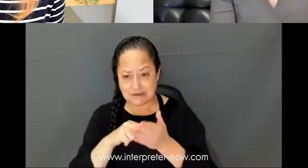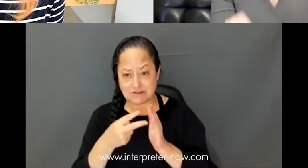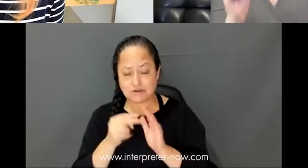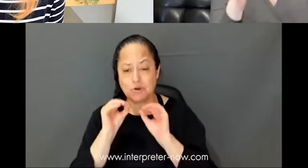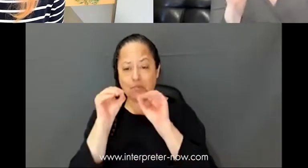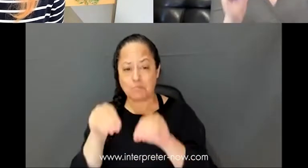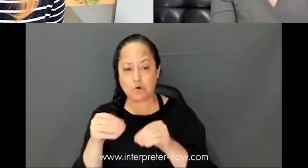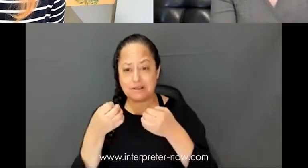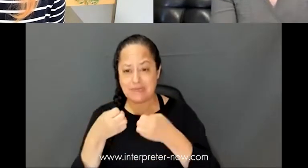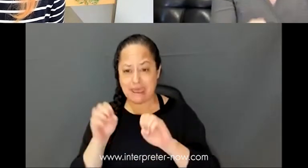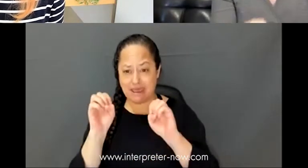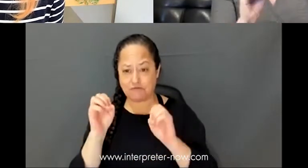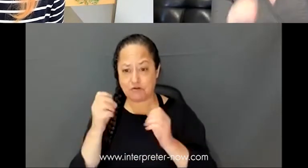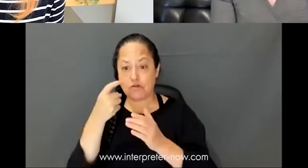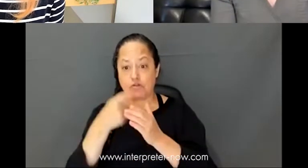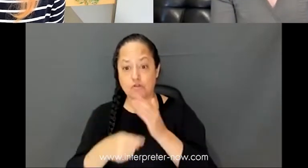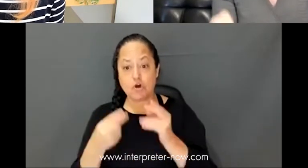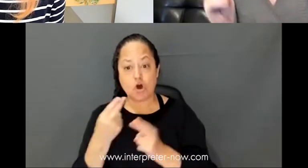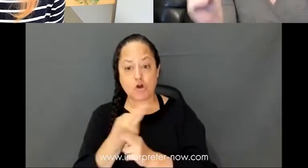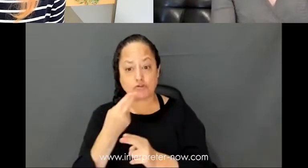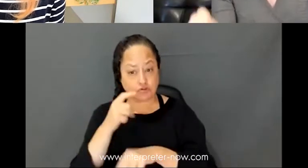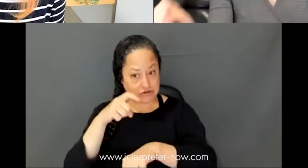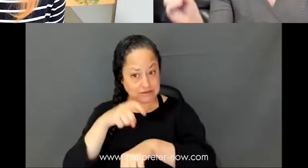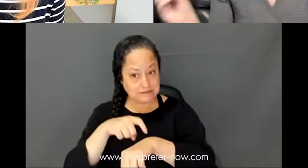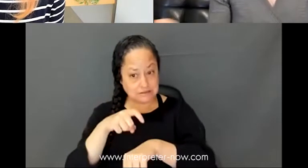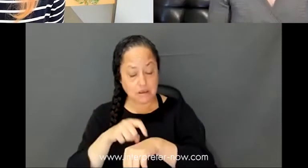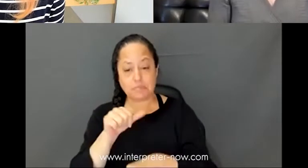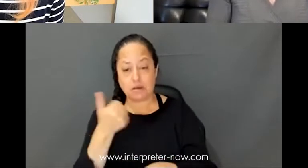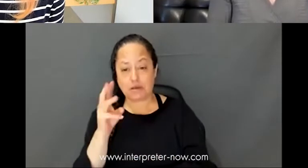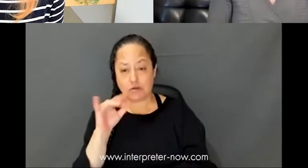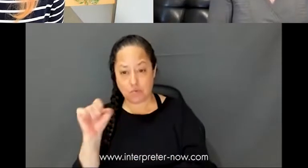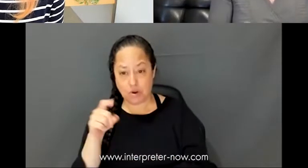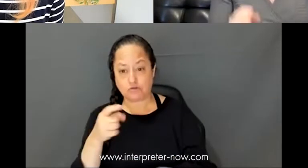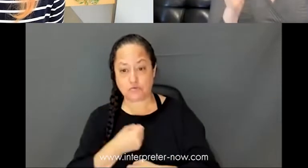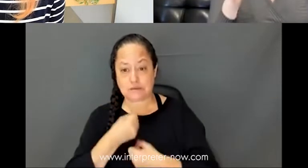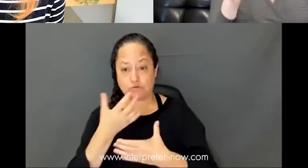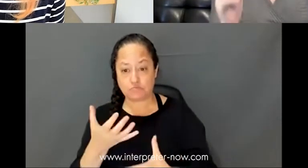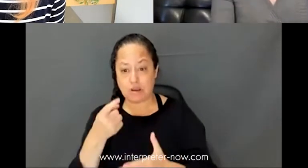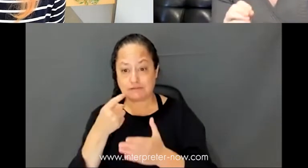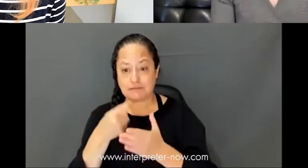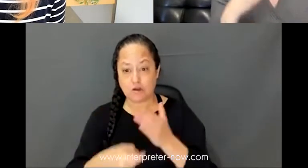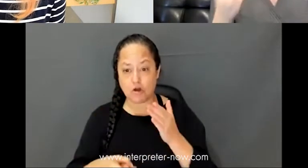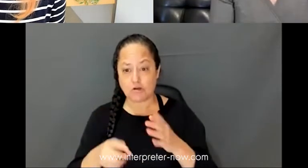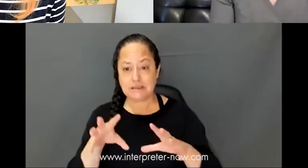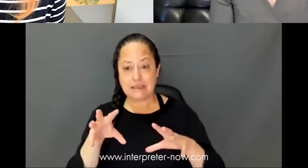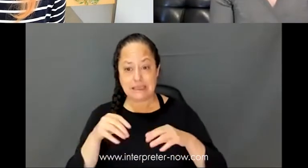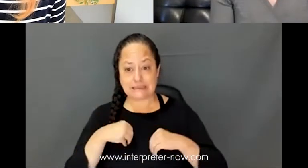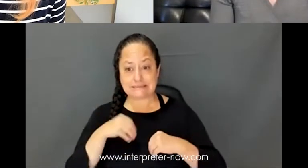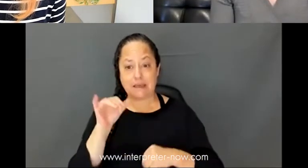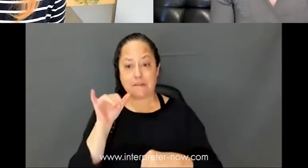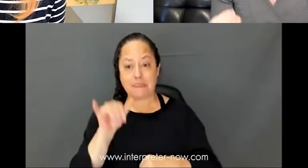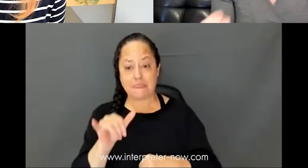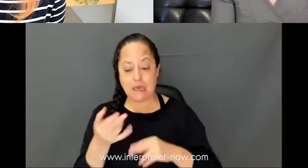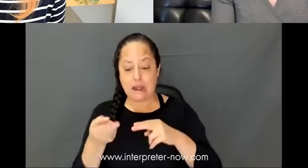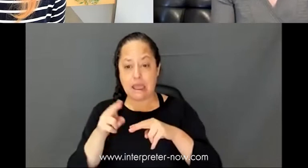effort, and the cost is usually in time, but there's other ways that you could express that cost. Accept that that extra